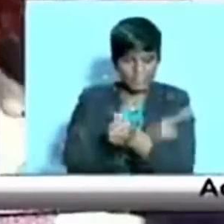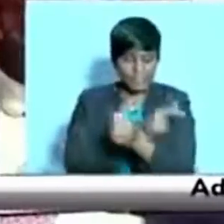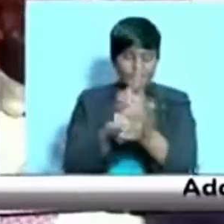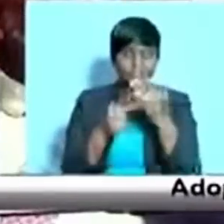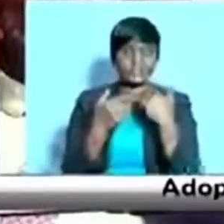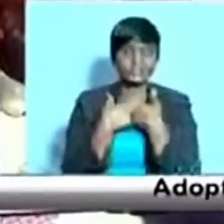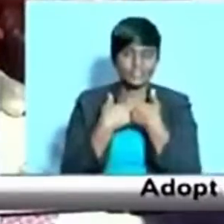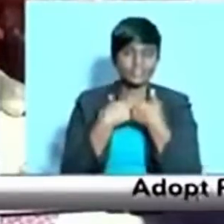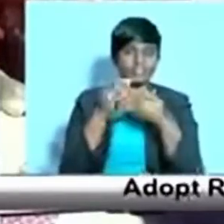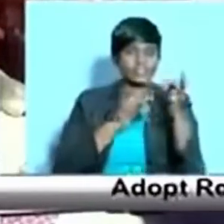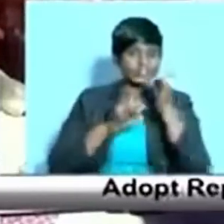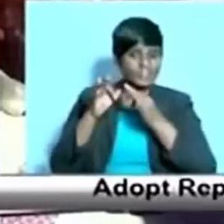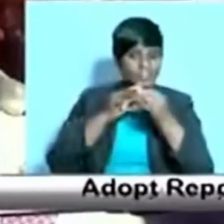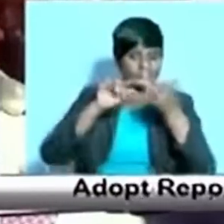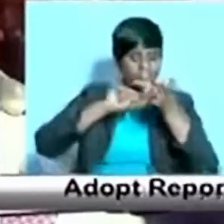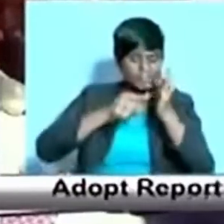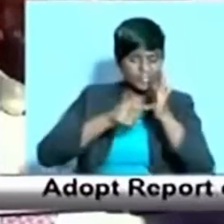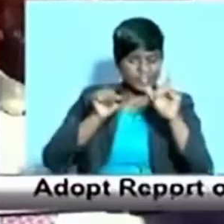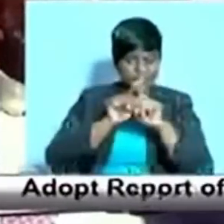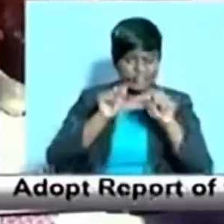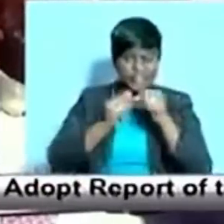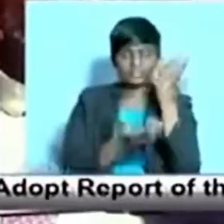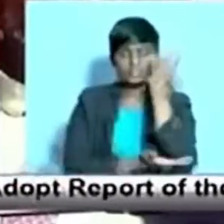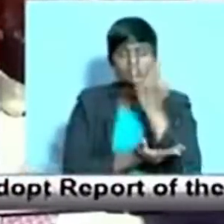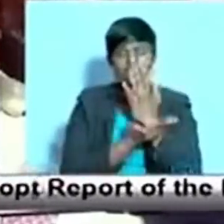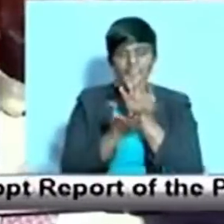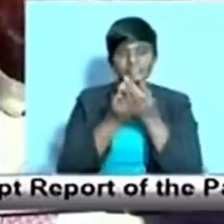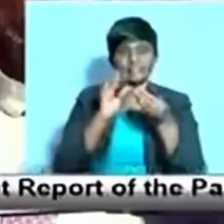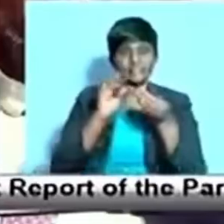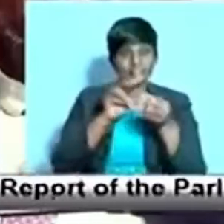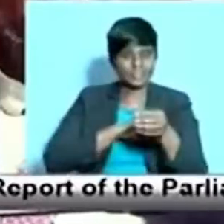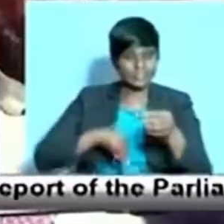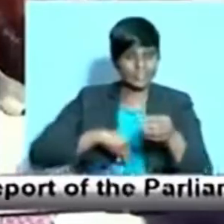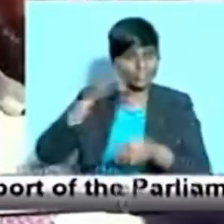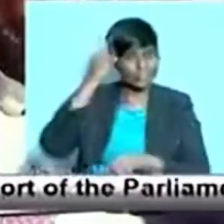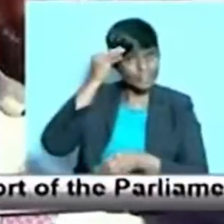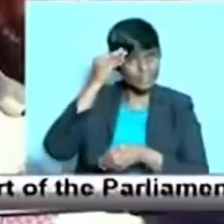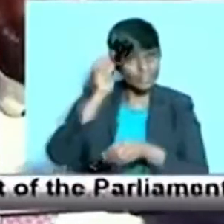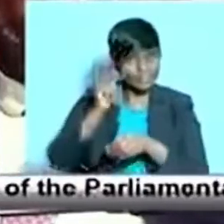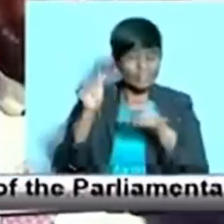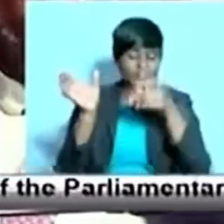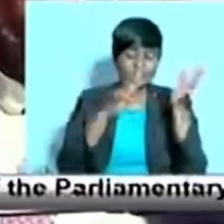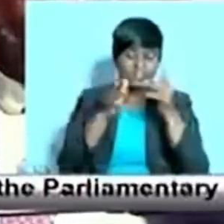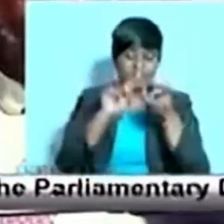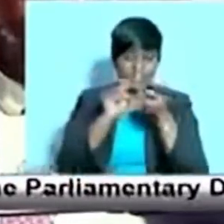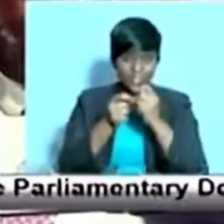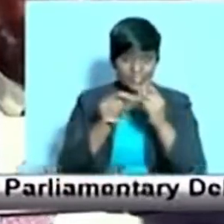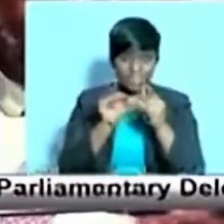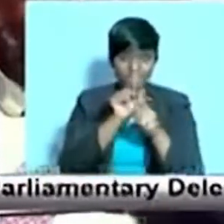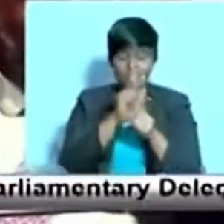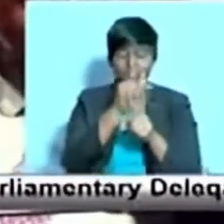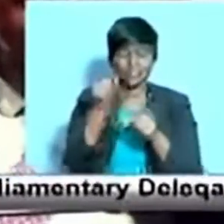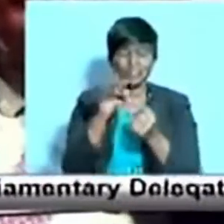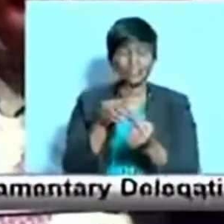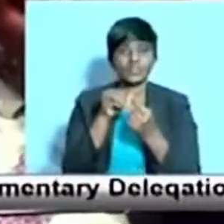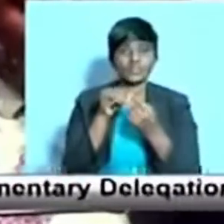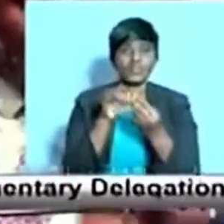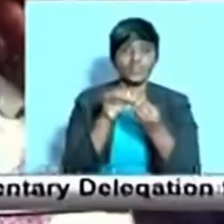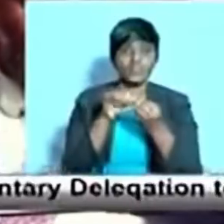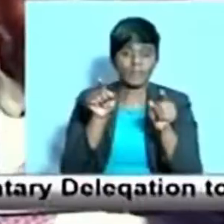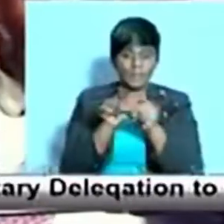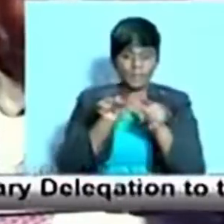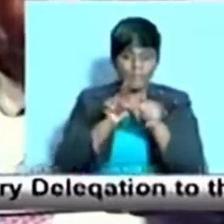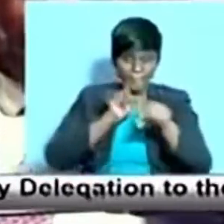have highlighted can enhance members' knowledge on climate change issues, especially